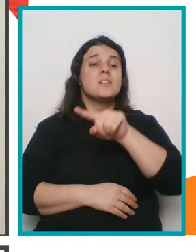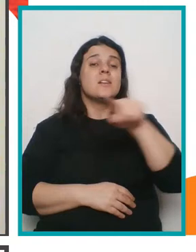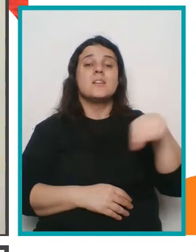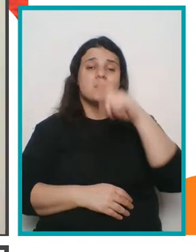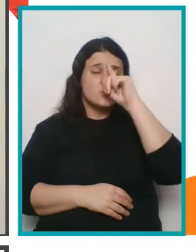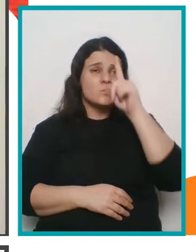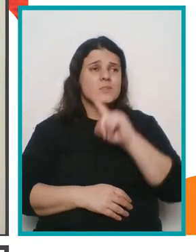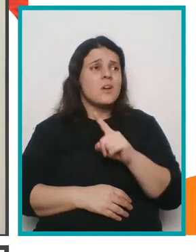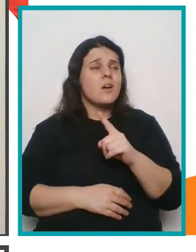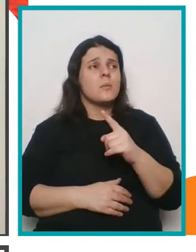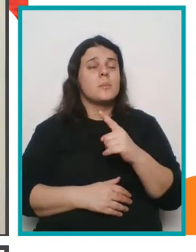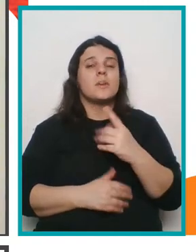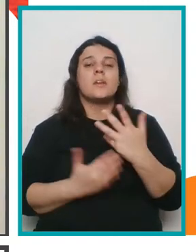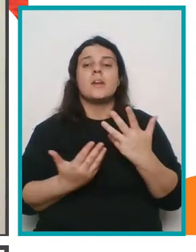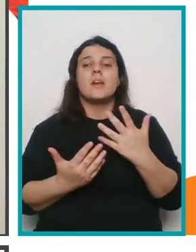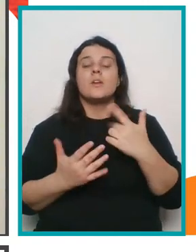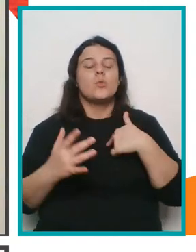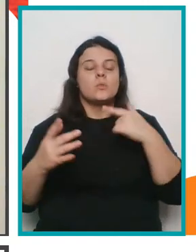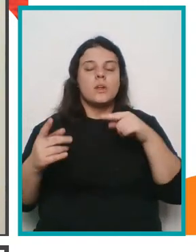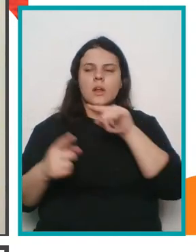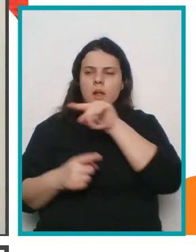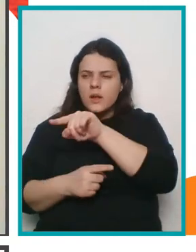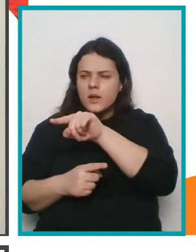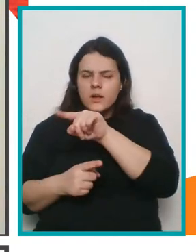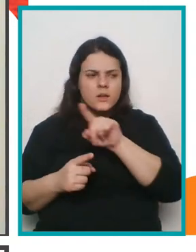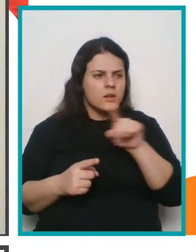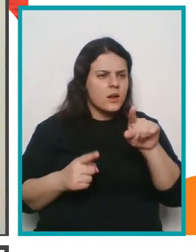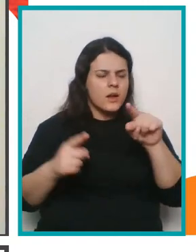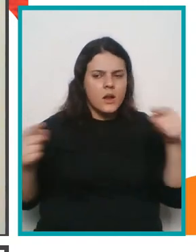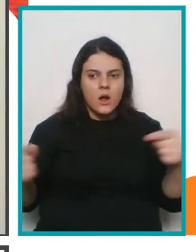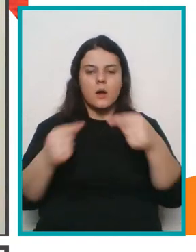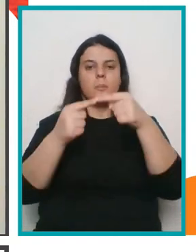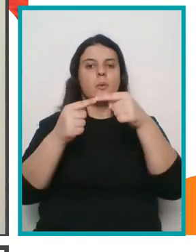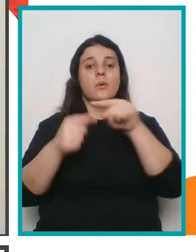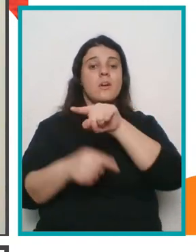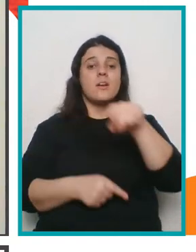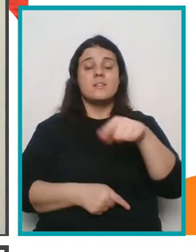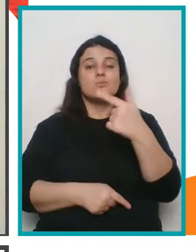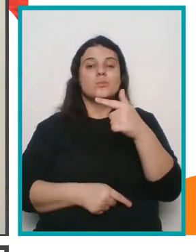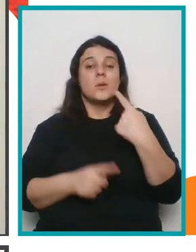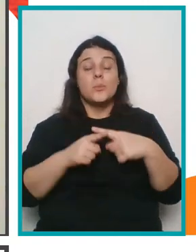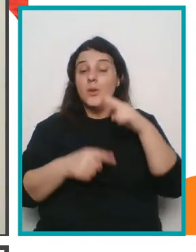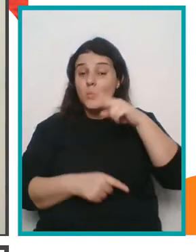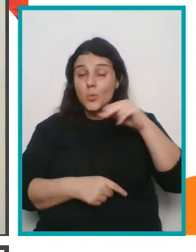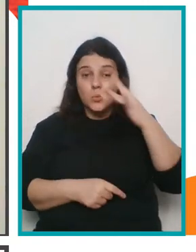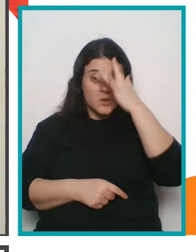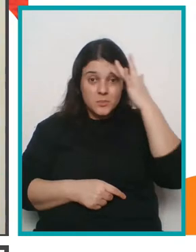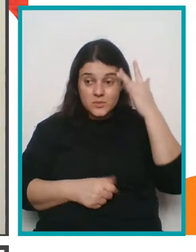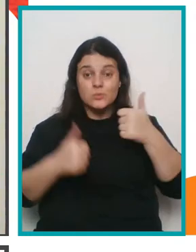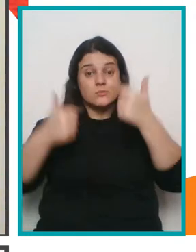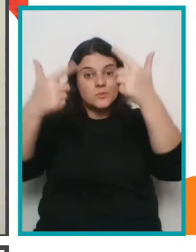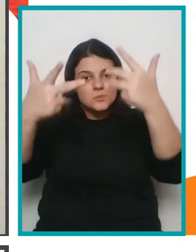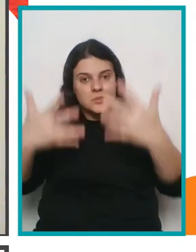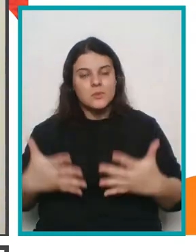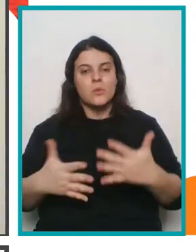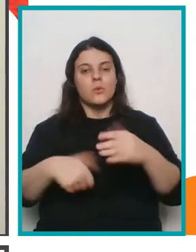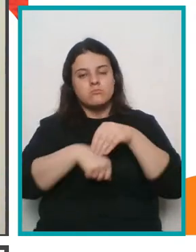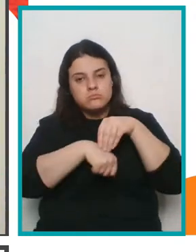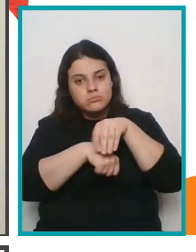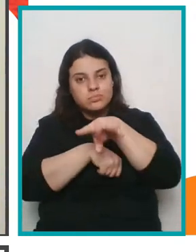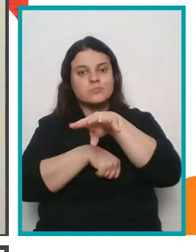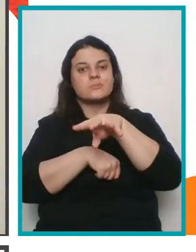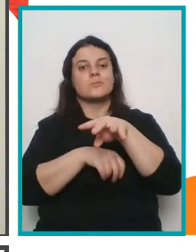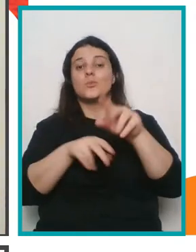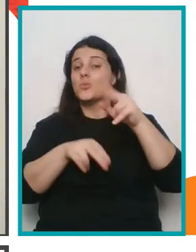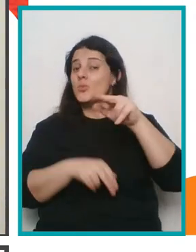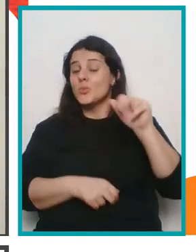in the language that they understand. So there is no much about how people understand climate